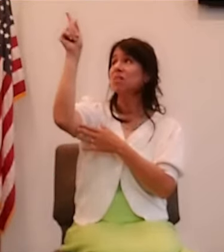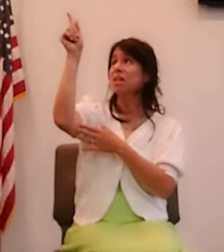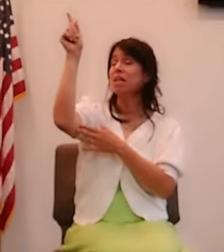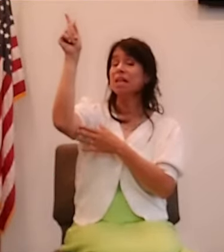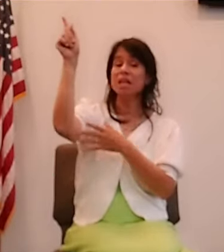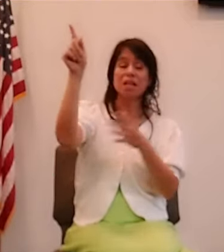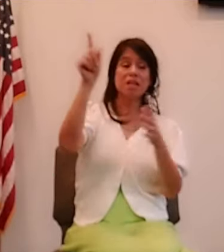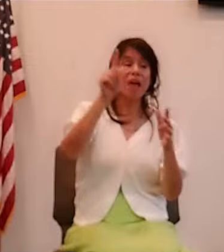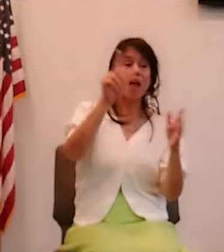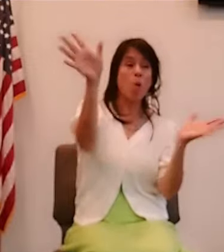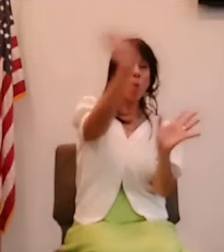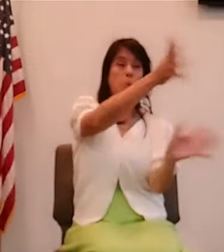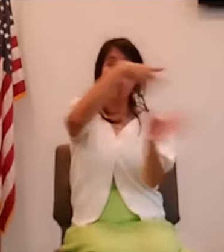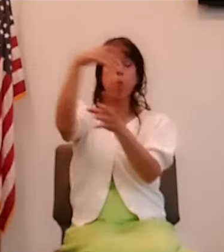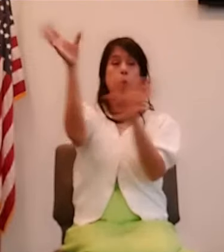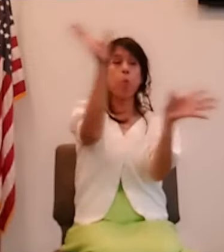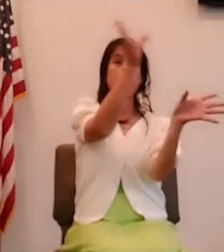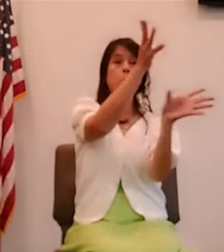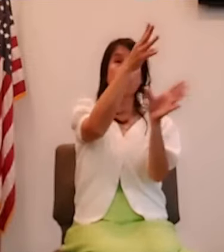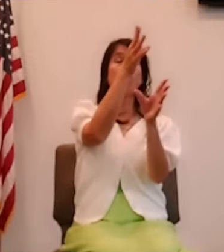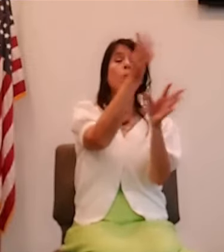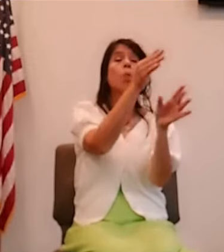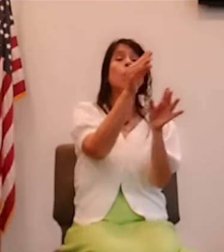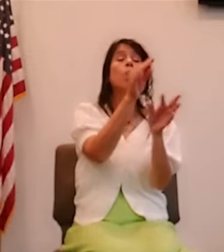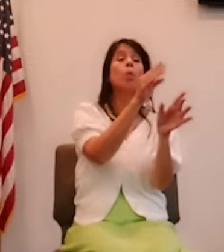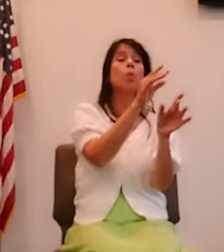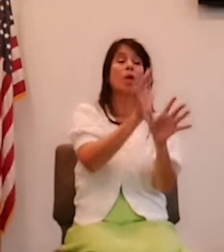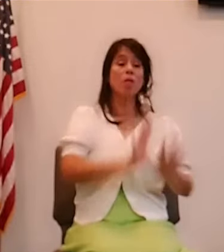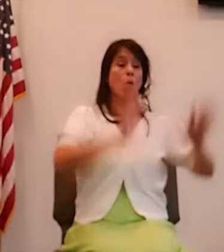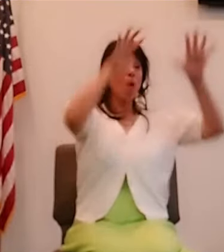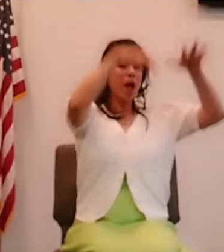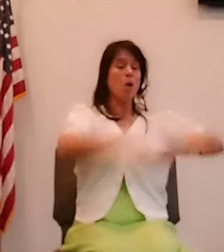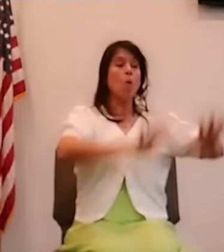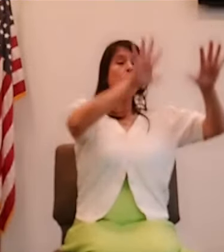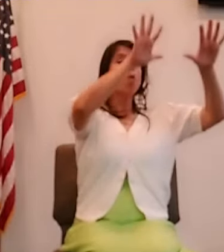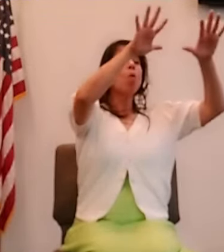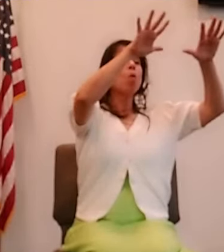to a whisper. The waves of the sea were hushed.